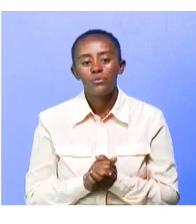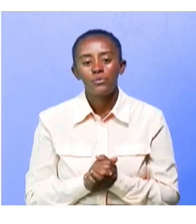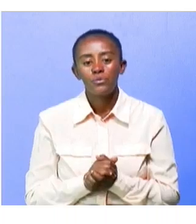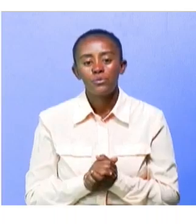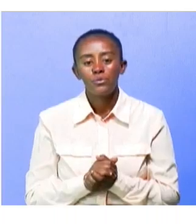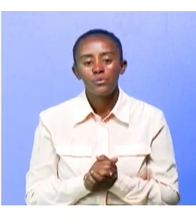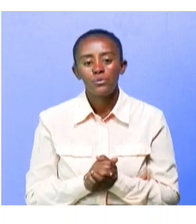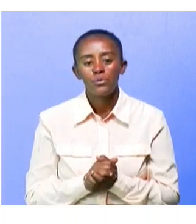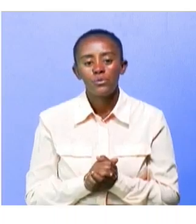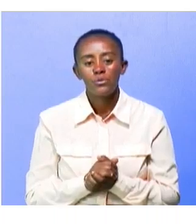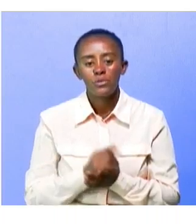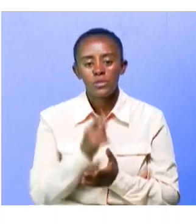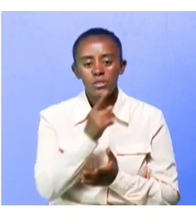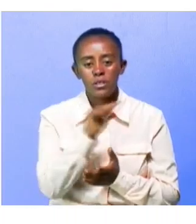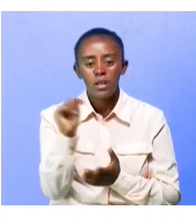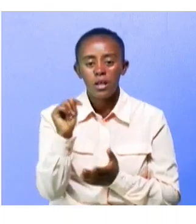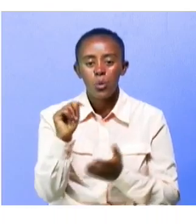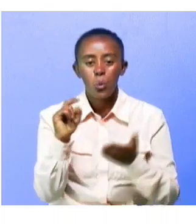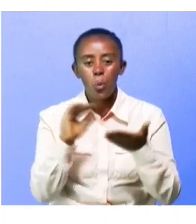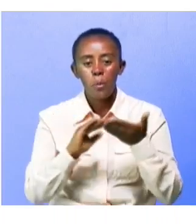the community